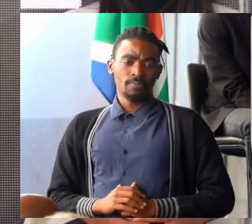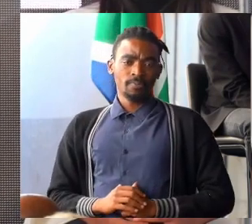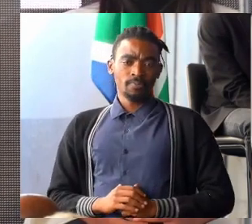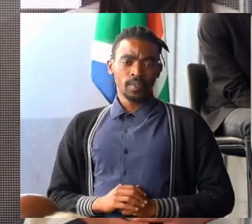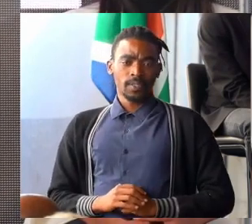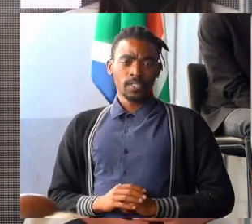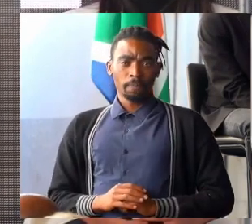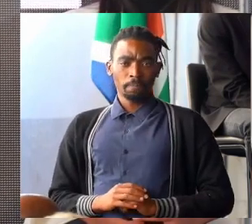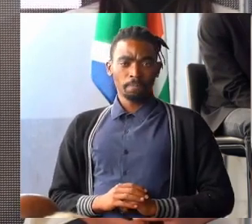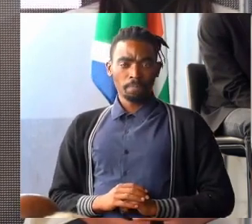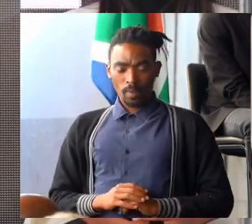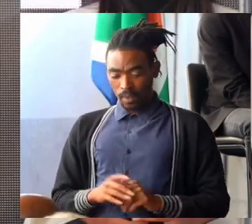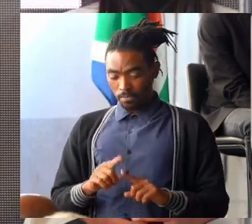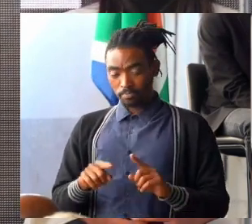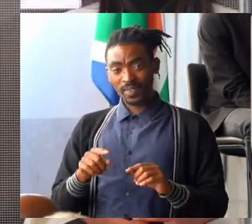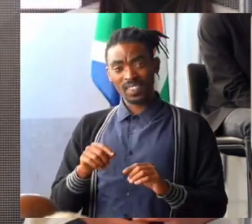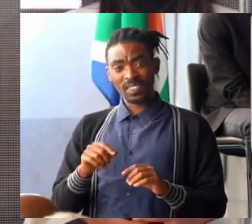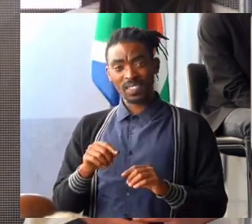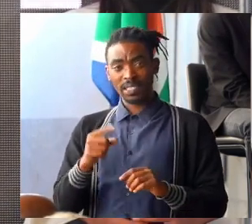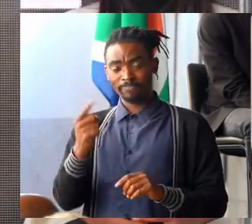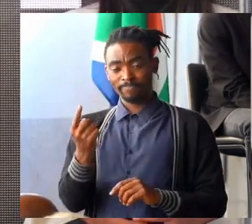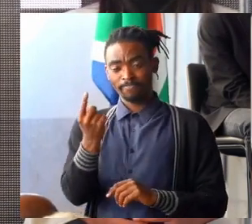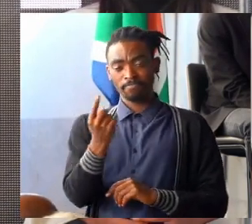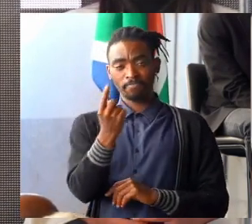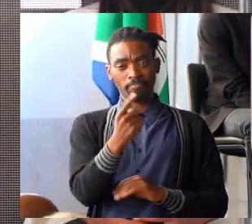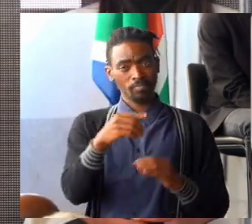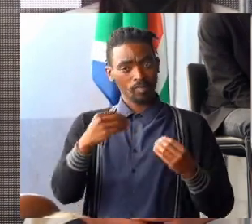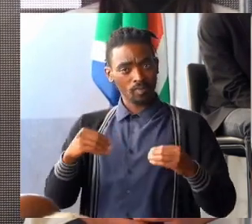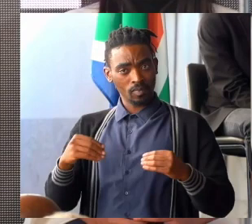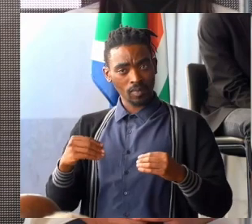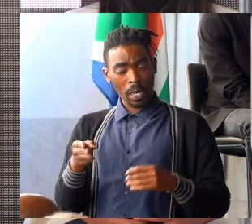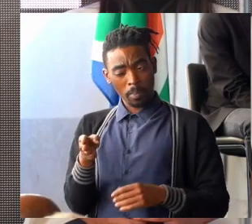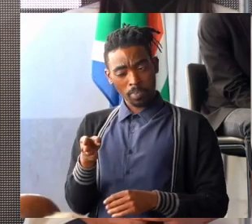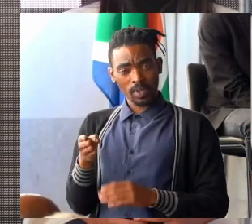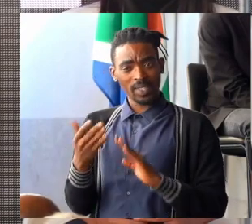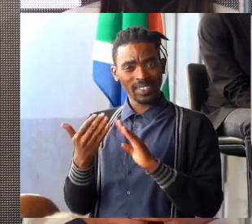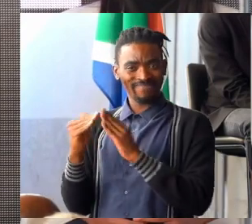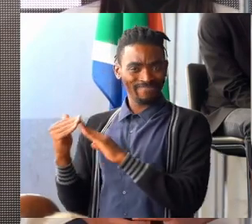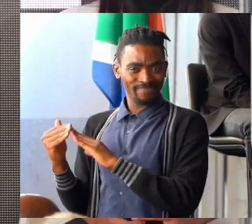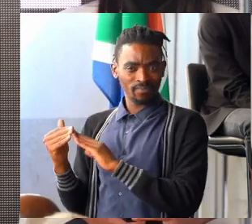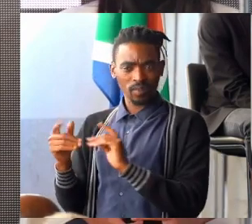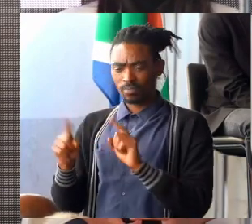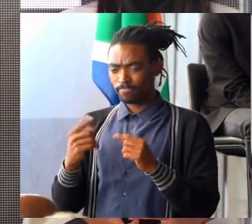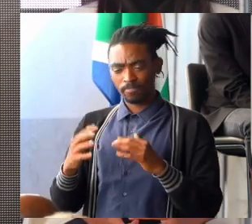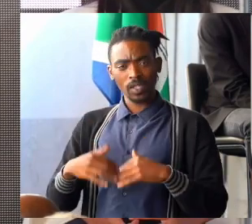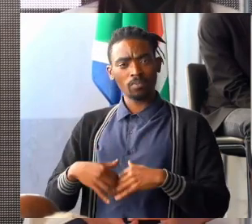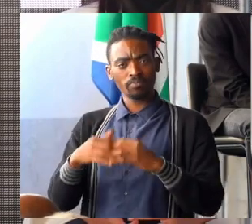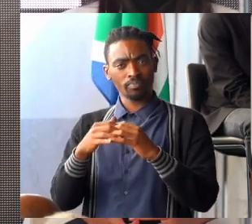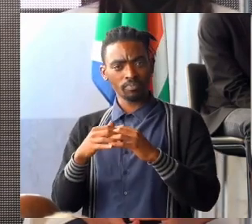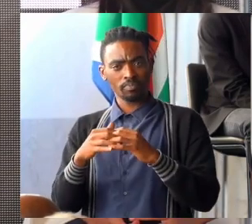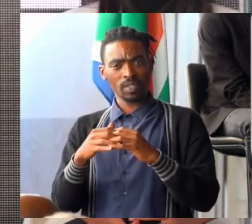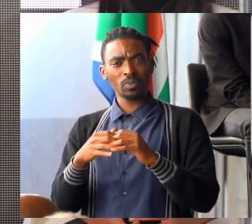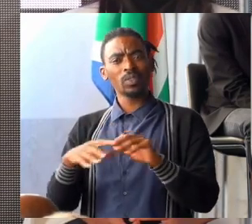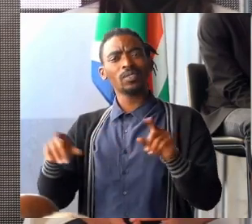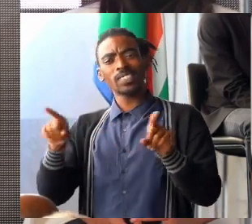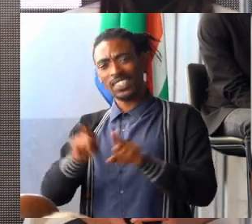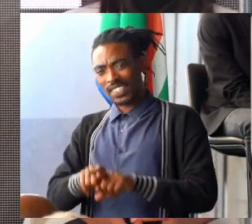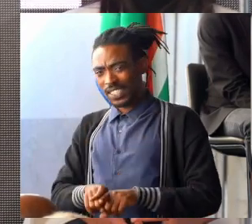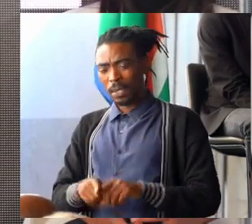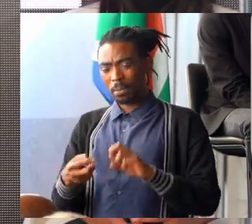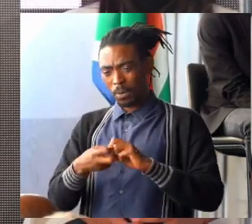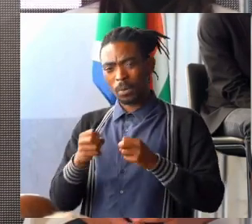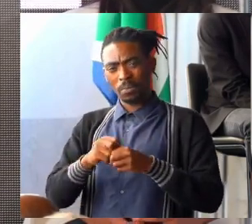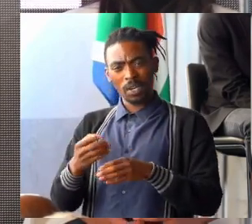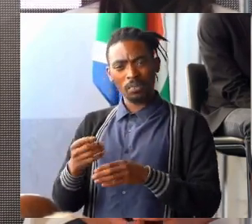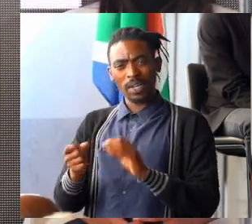But every business exists in a locality. We cannot rebuild this economy while the very areas in which we hope